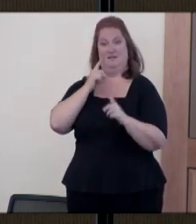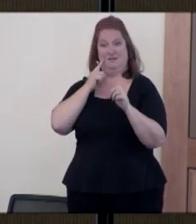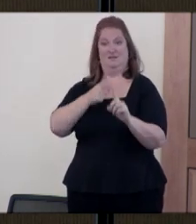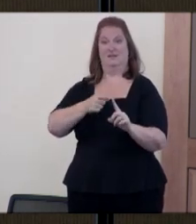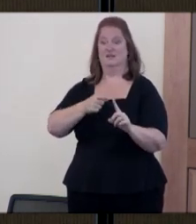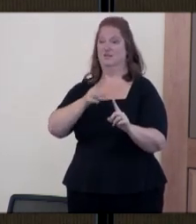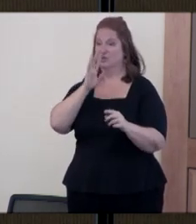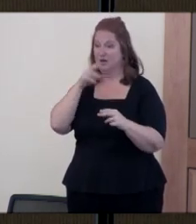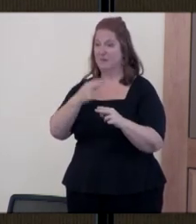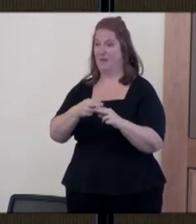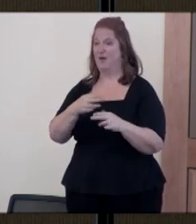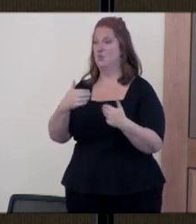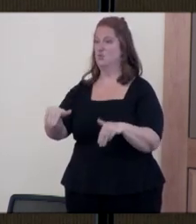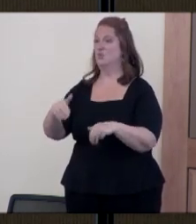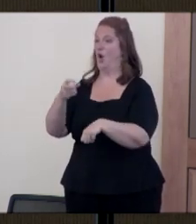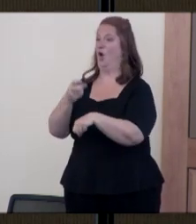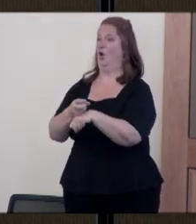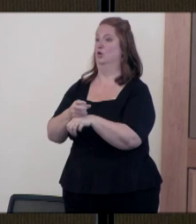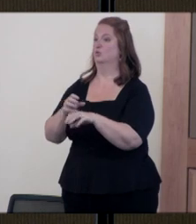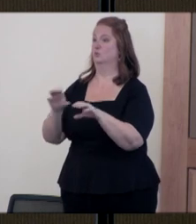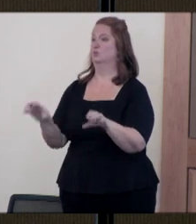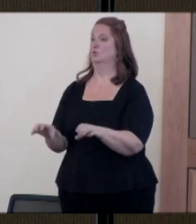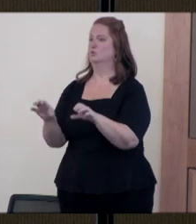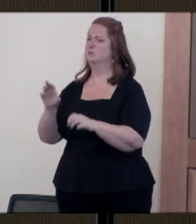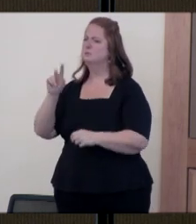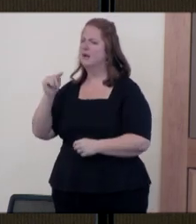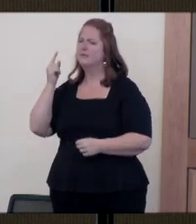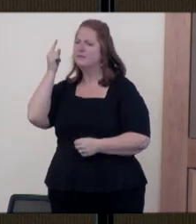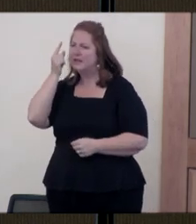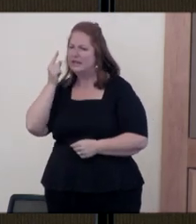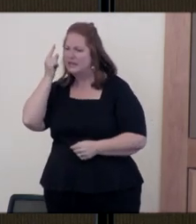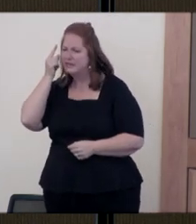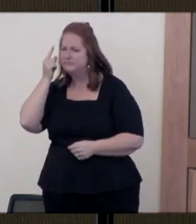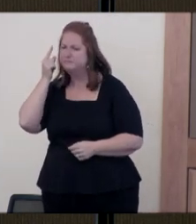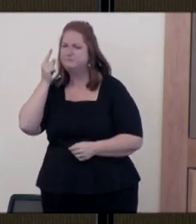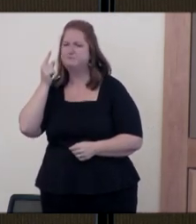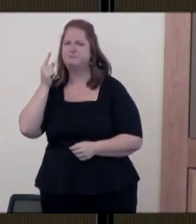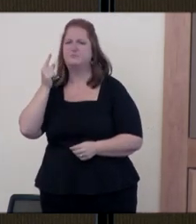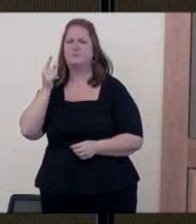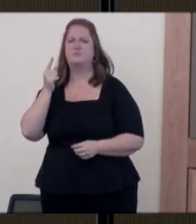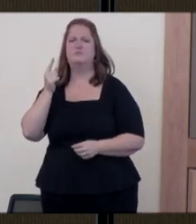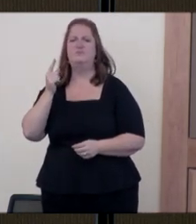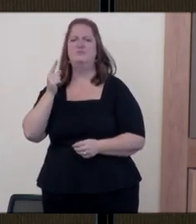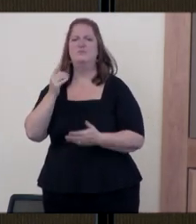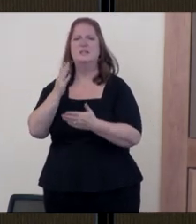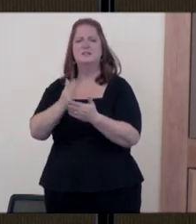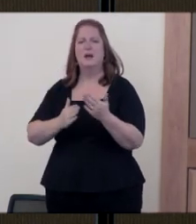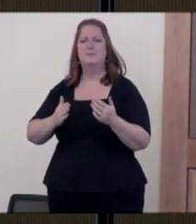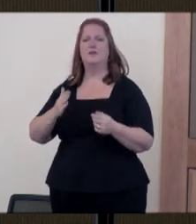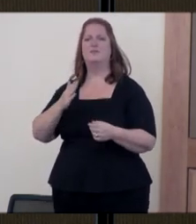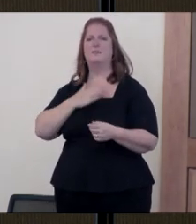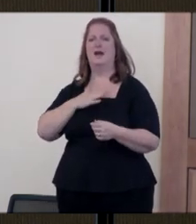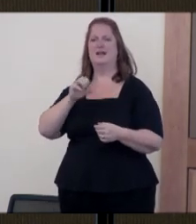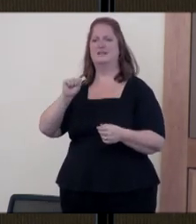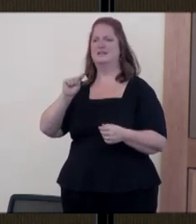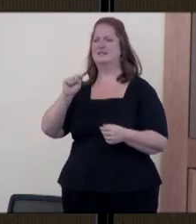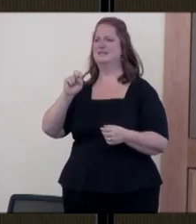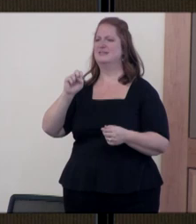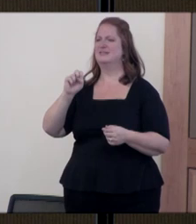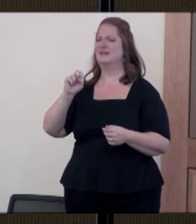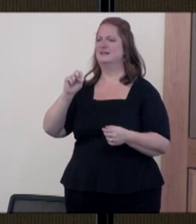hard. But you know what? Think about some of the previous State of the University addresses I've given to you where I've talked